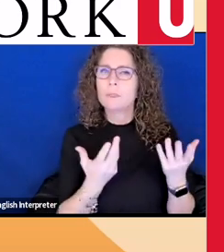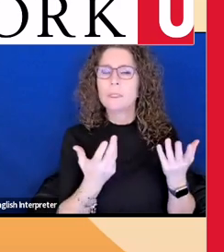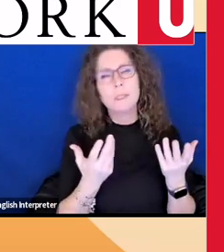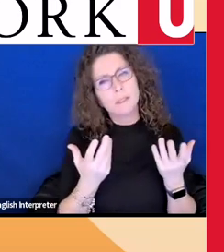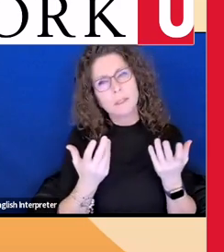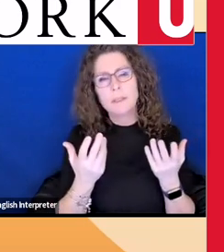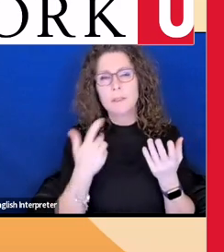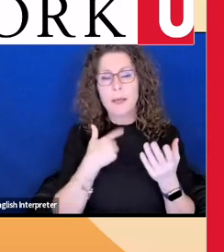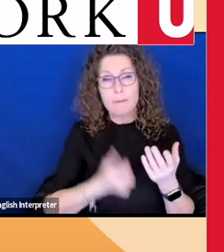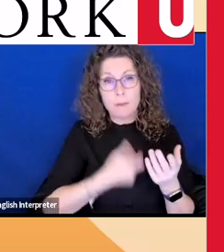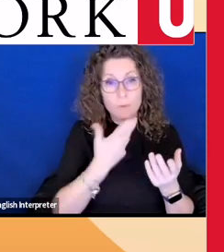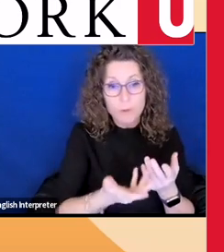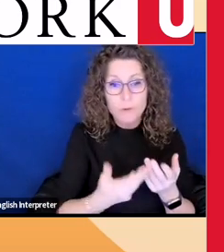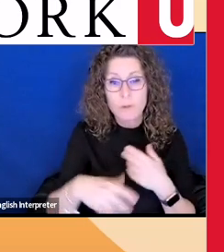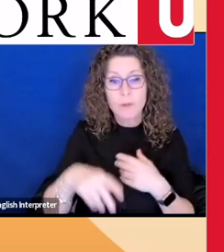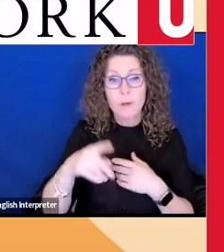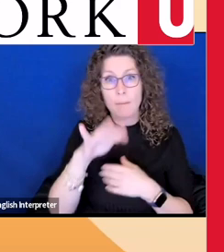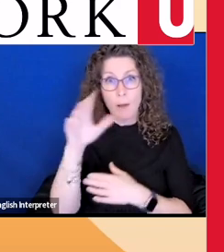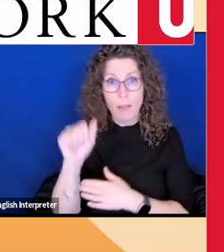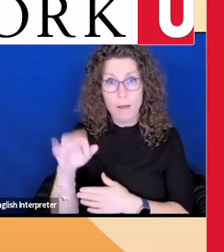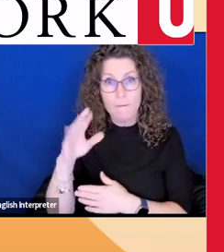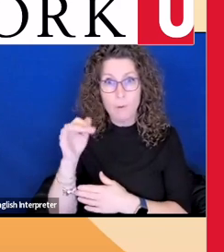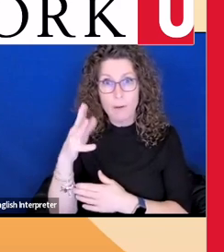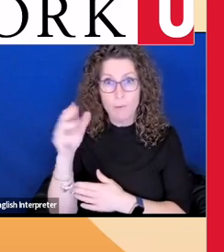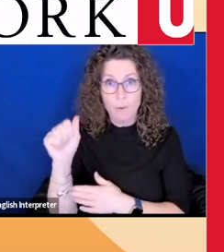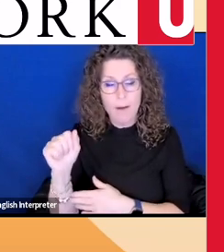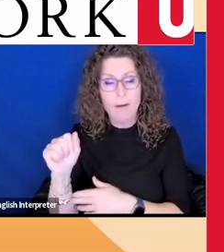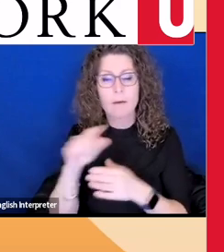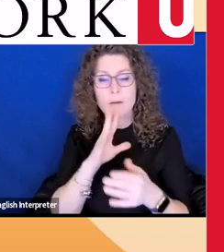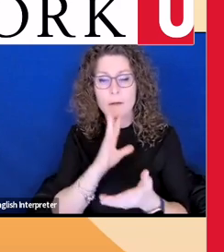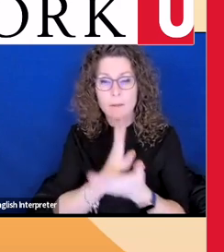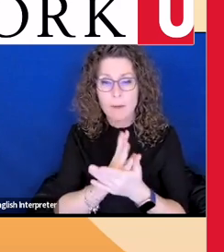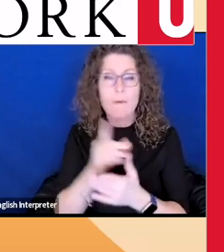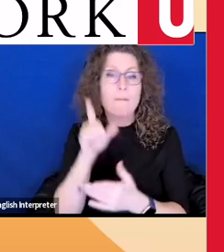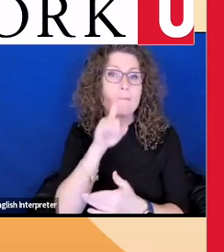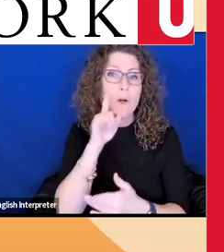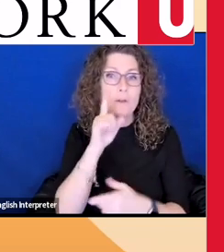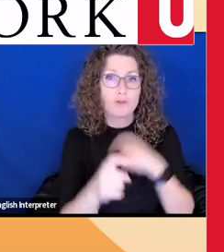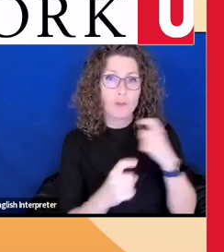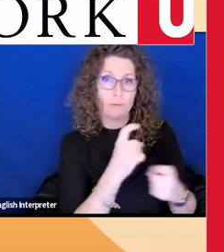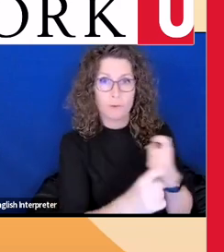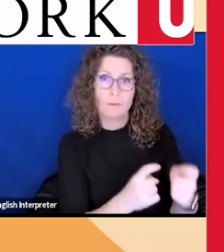what Paulo Freire called malefic or false generosity.